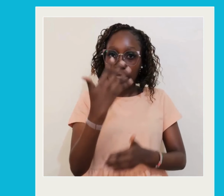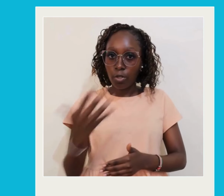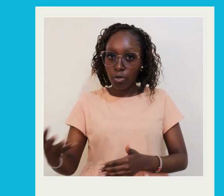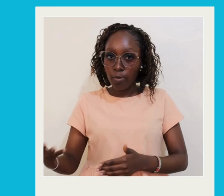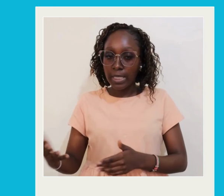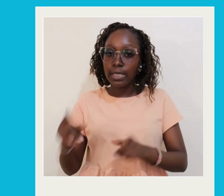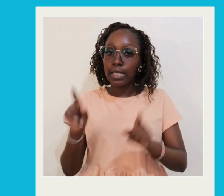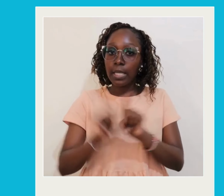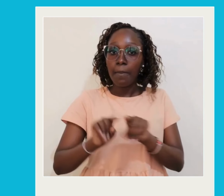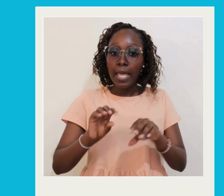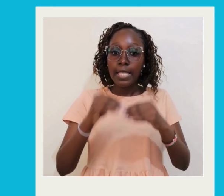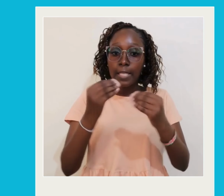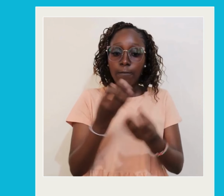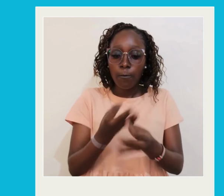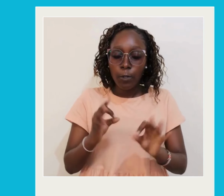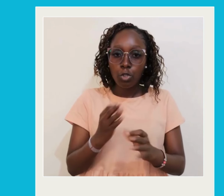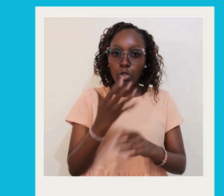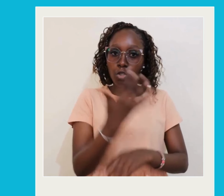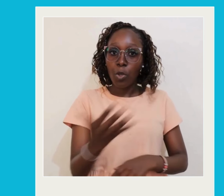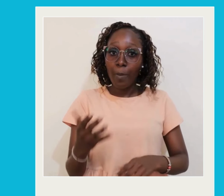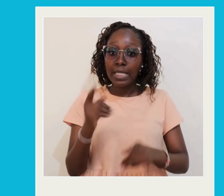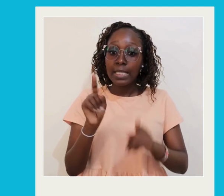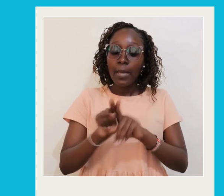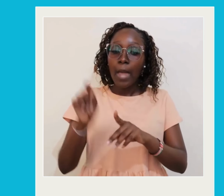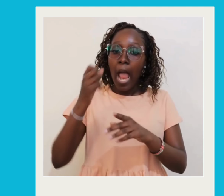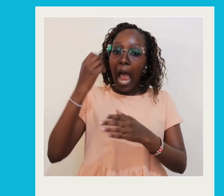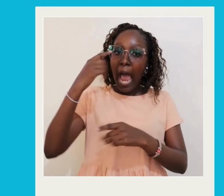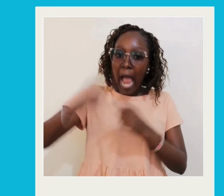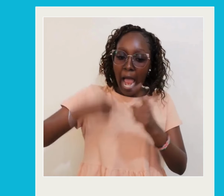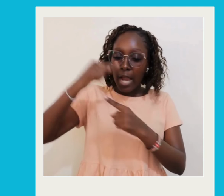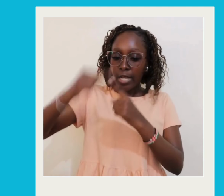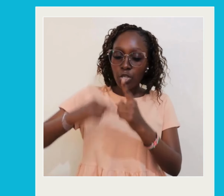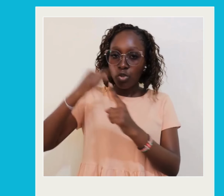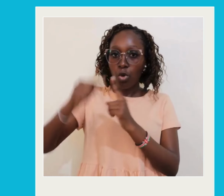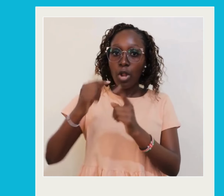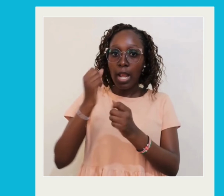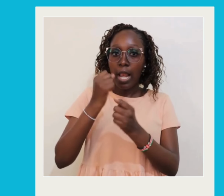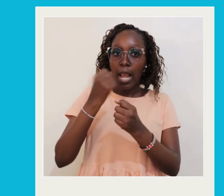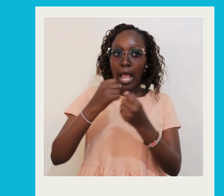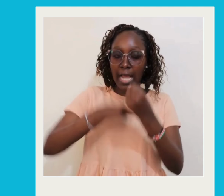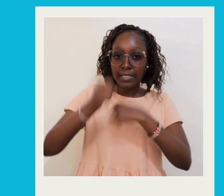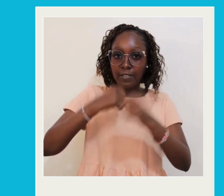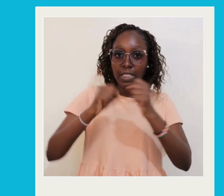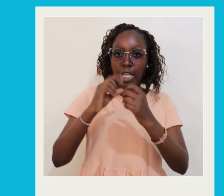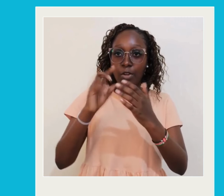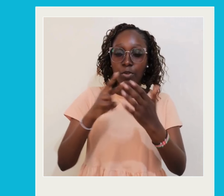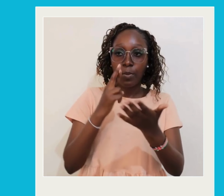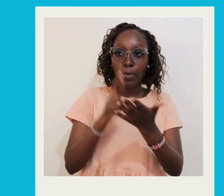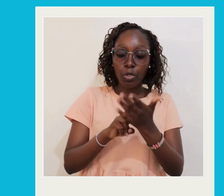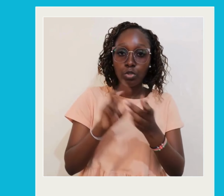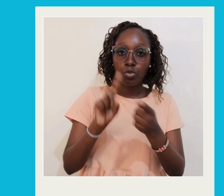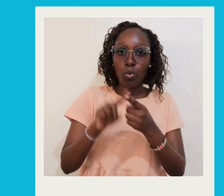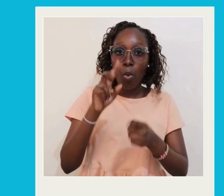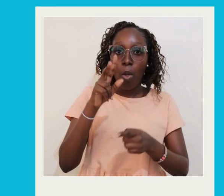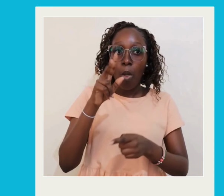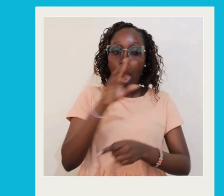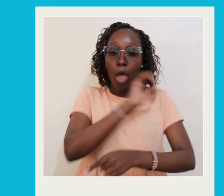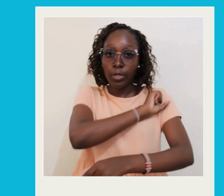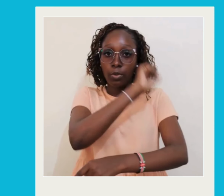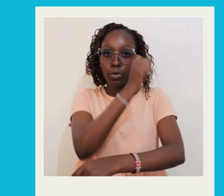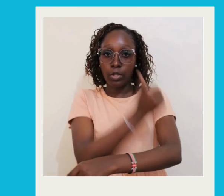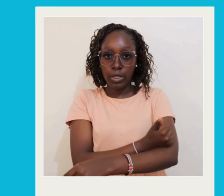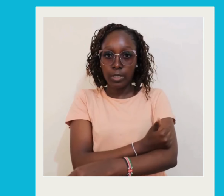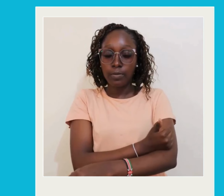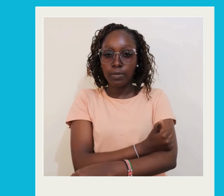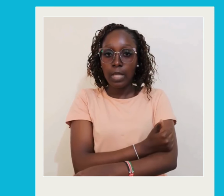engage an independent auditor to verify financial documents and submit audited financial documents